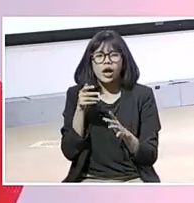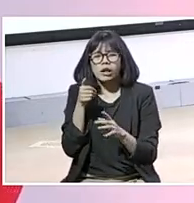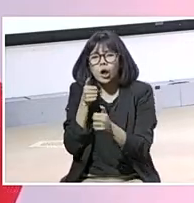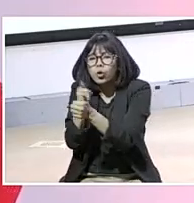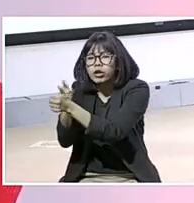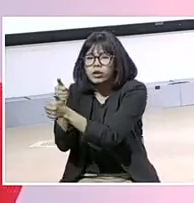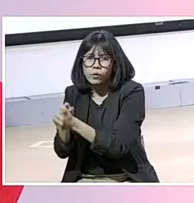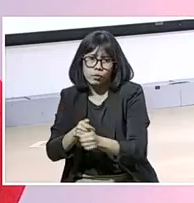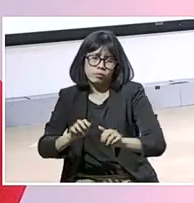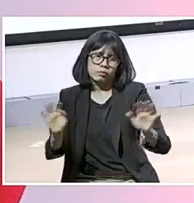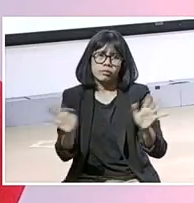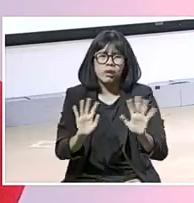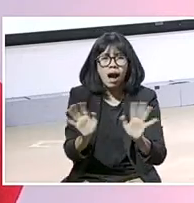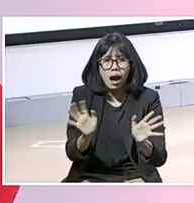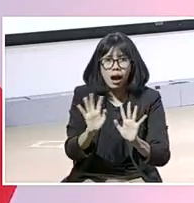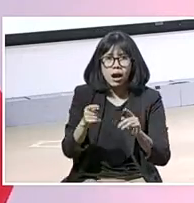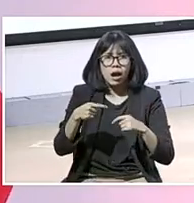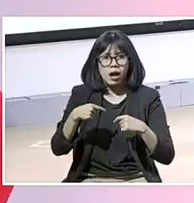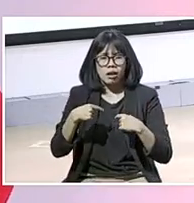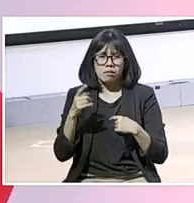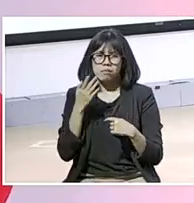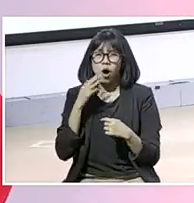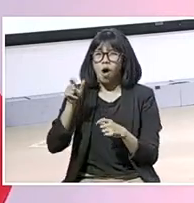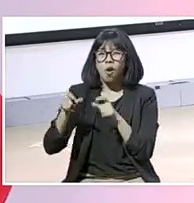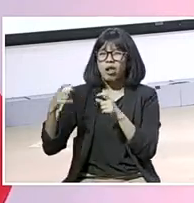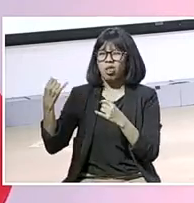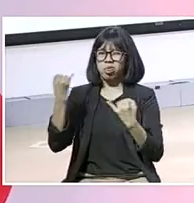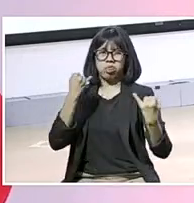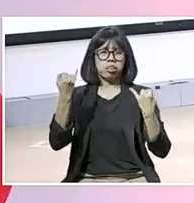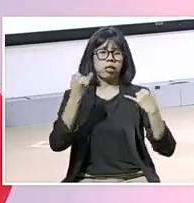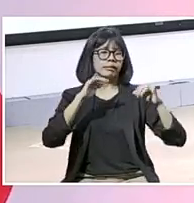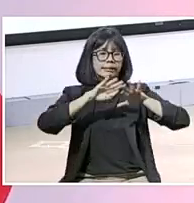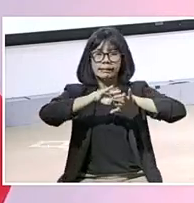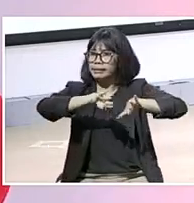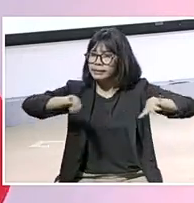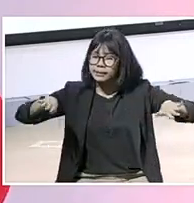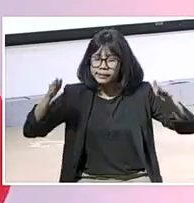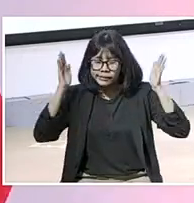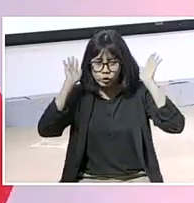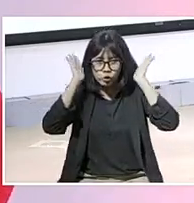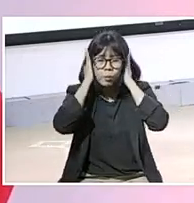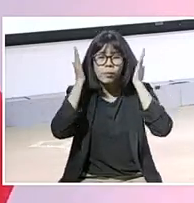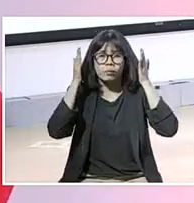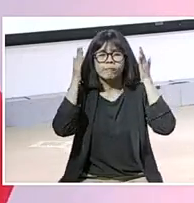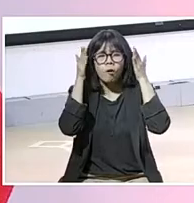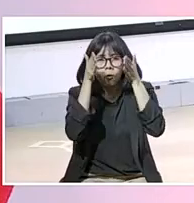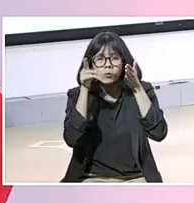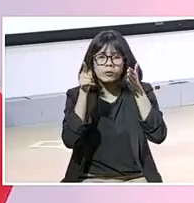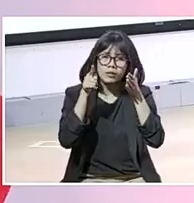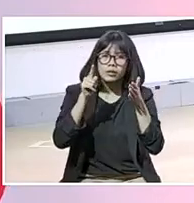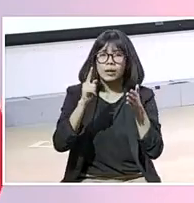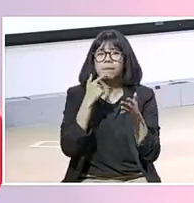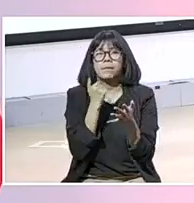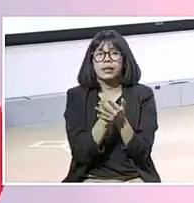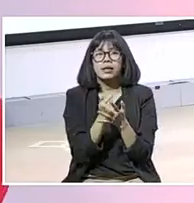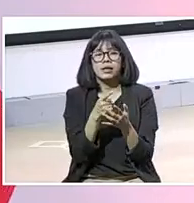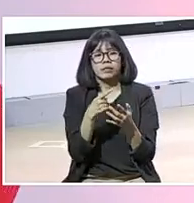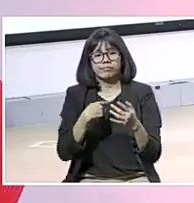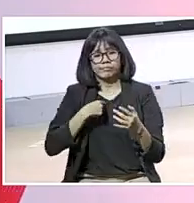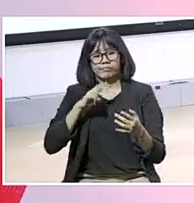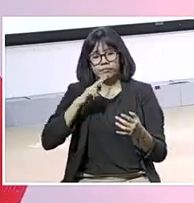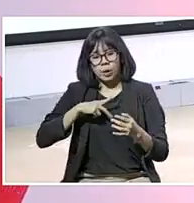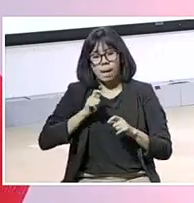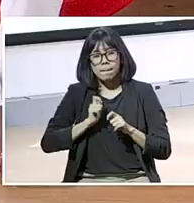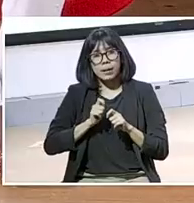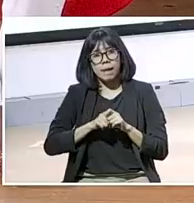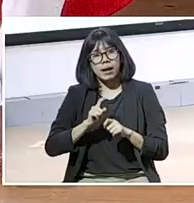lot of times people, they don't want to annoy someone, but people always want to give advice if you're trying to improve and better yourself.